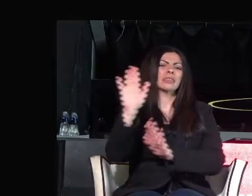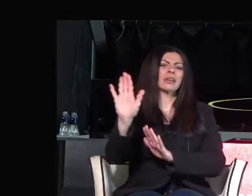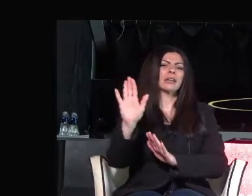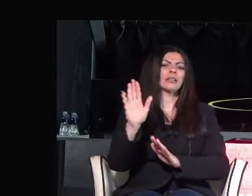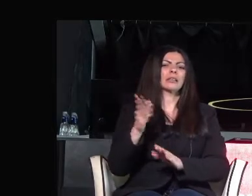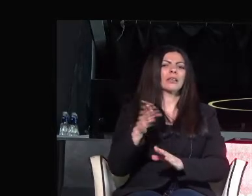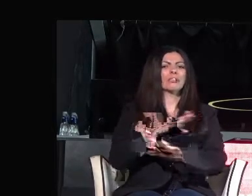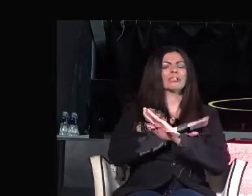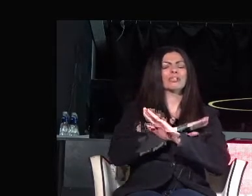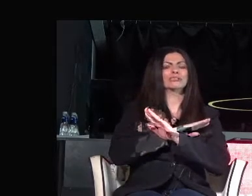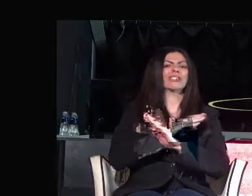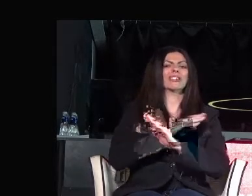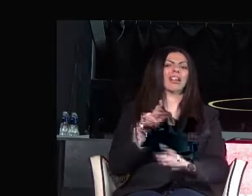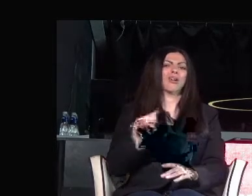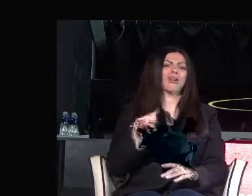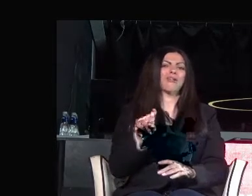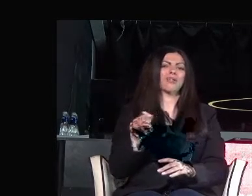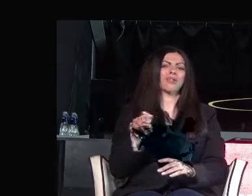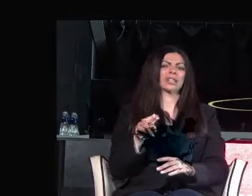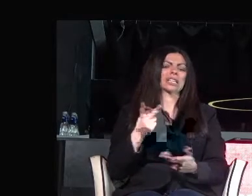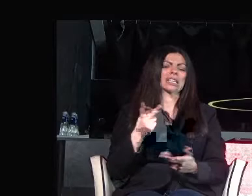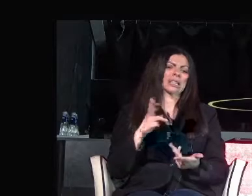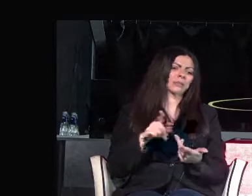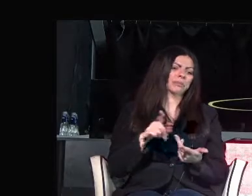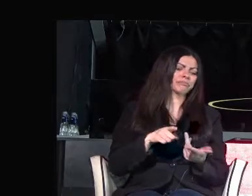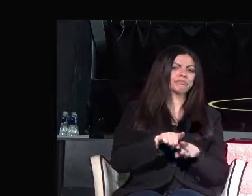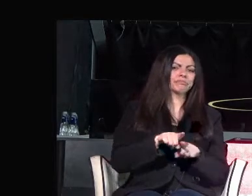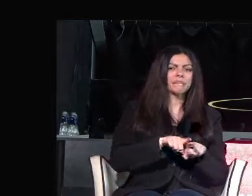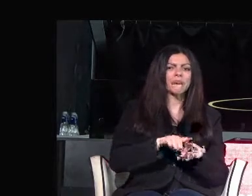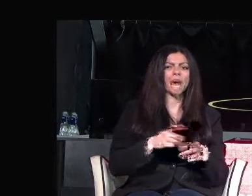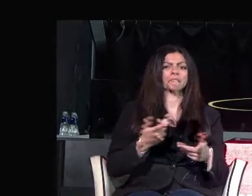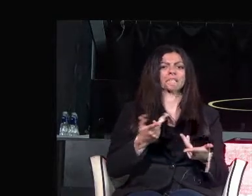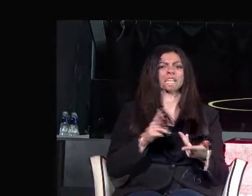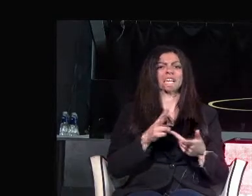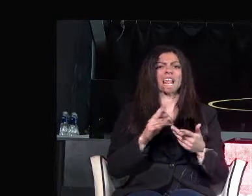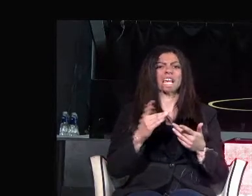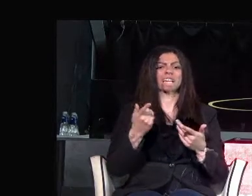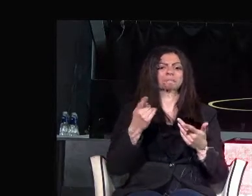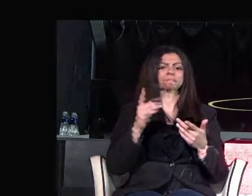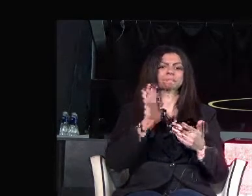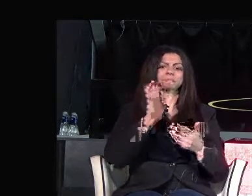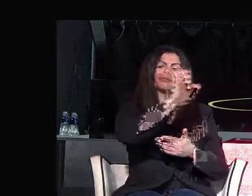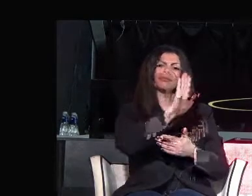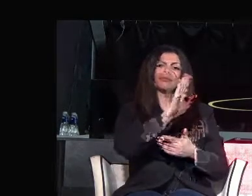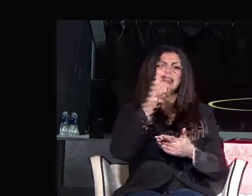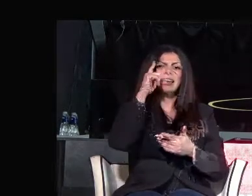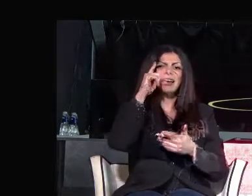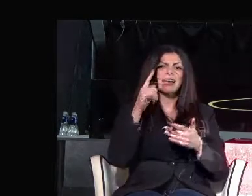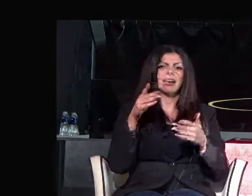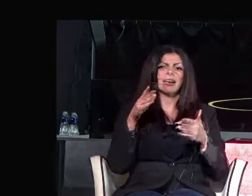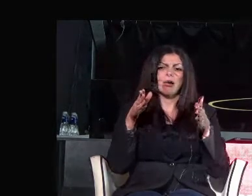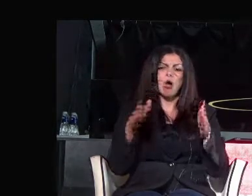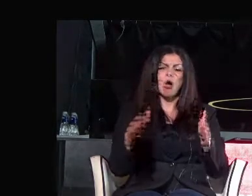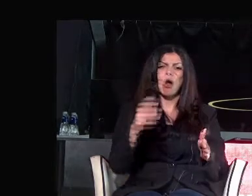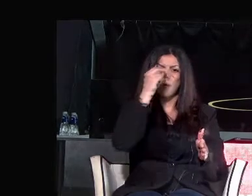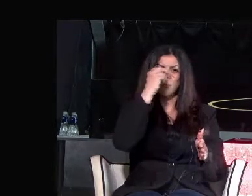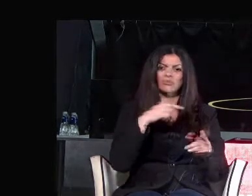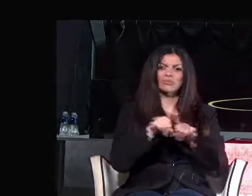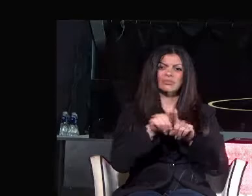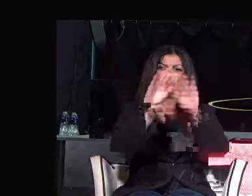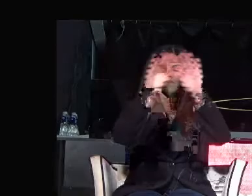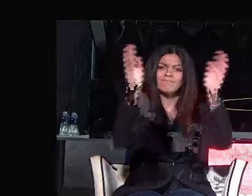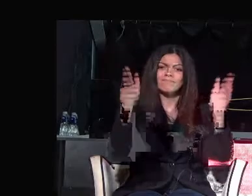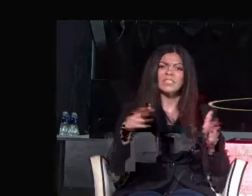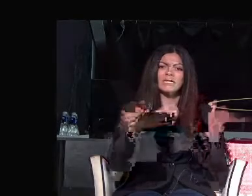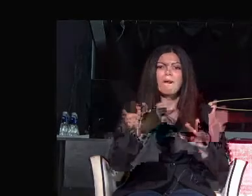So when I started my studies in the UK, I was really perplexed of the story of